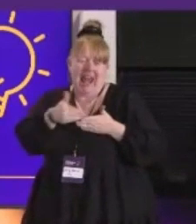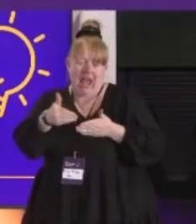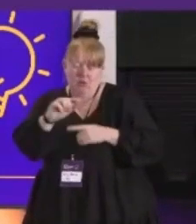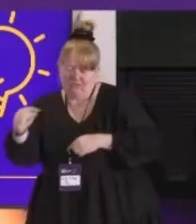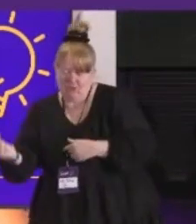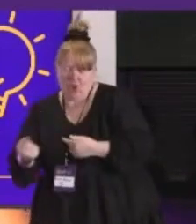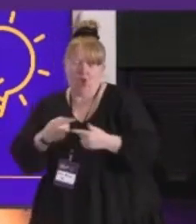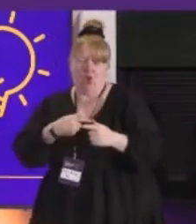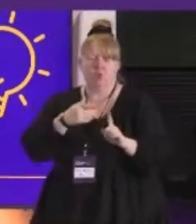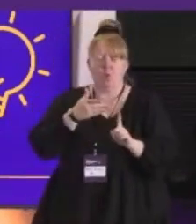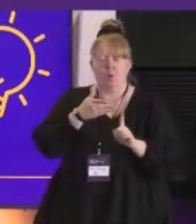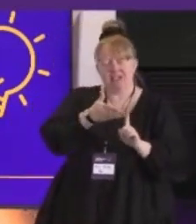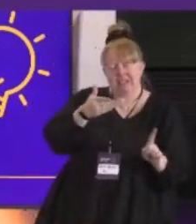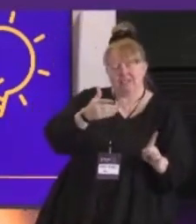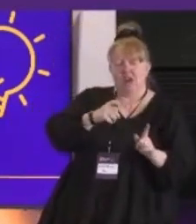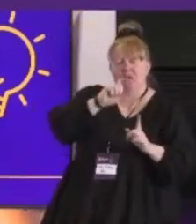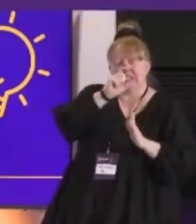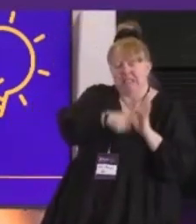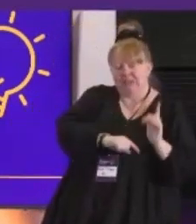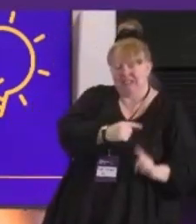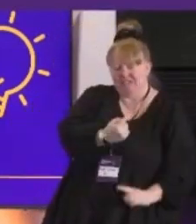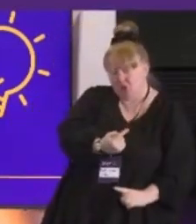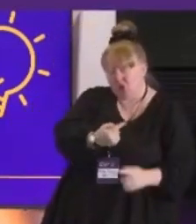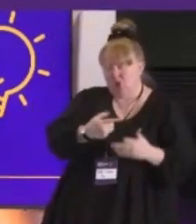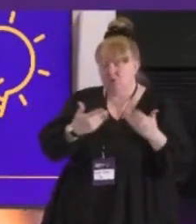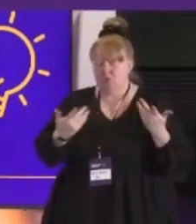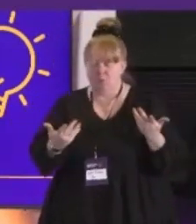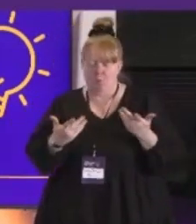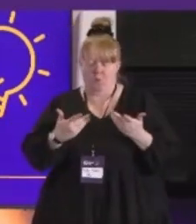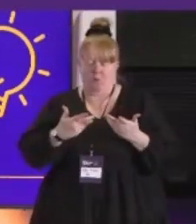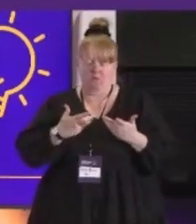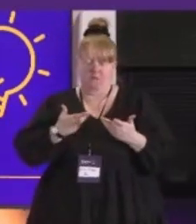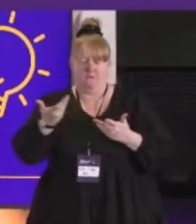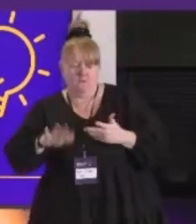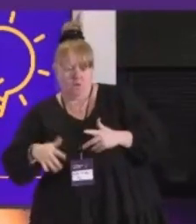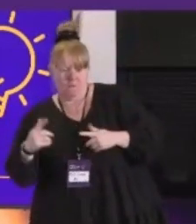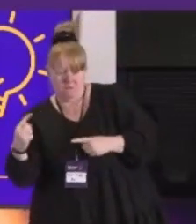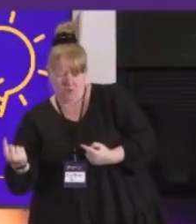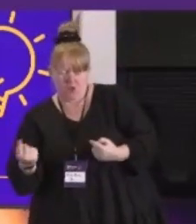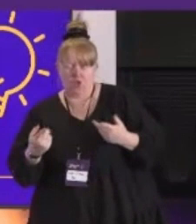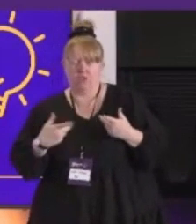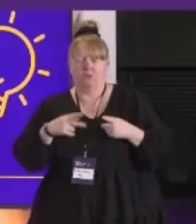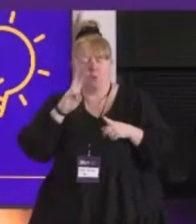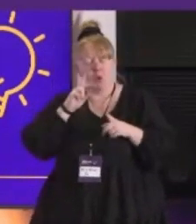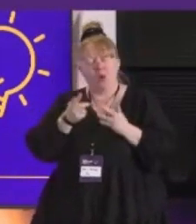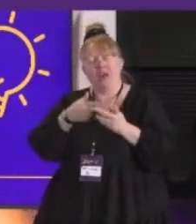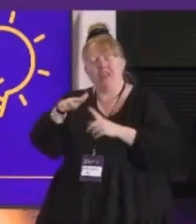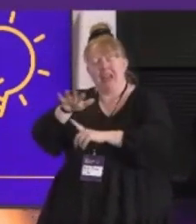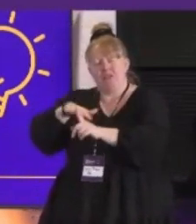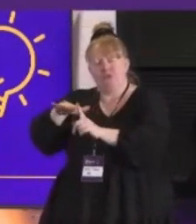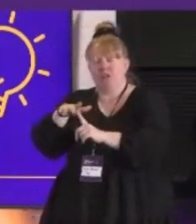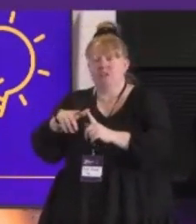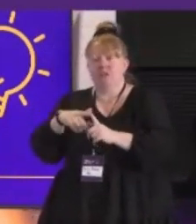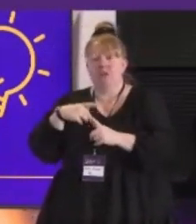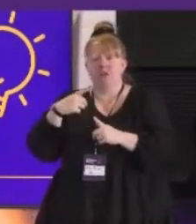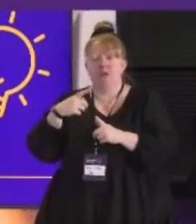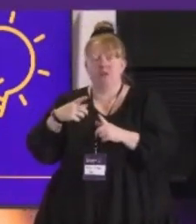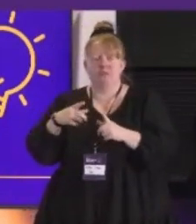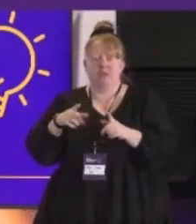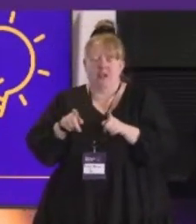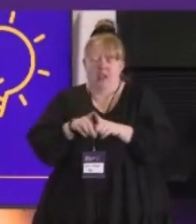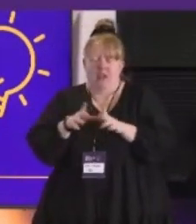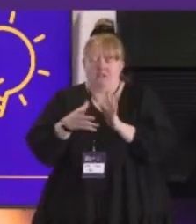identifying with their disability first. We also look at other areas as well in terms of considerations for